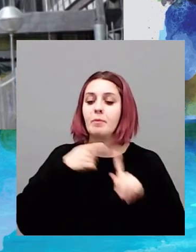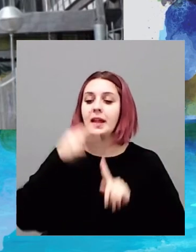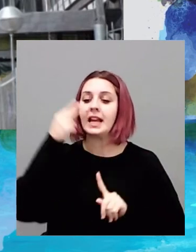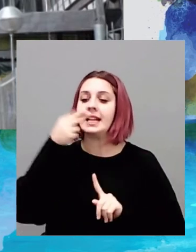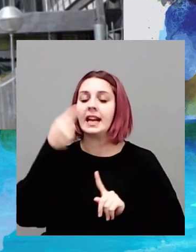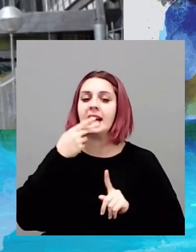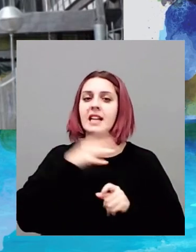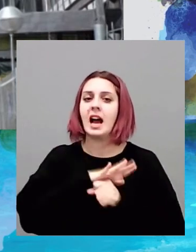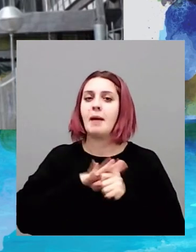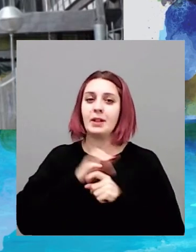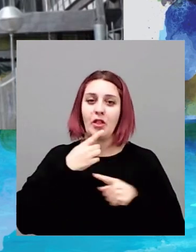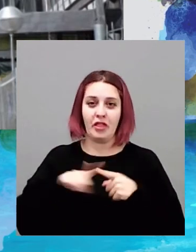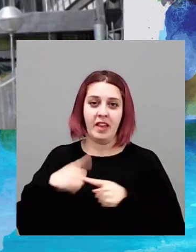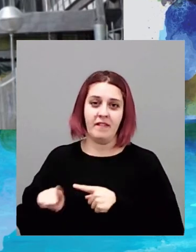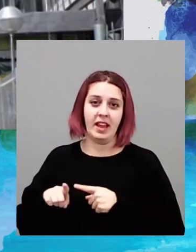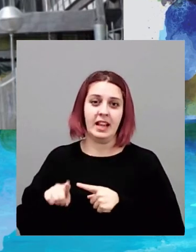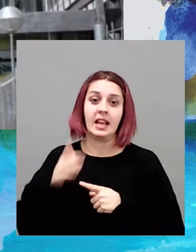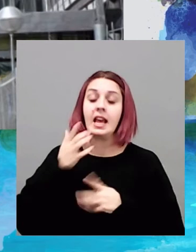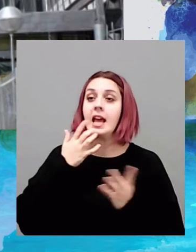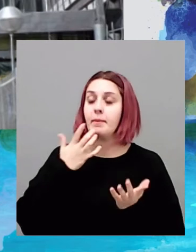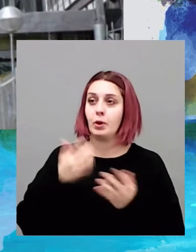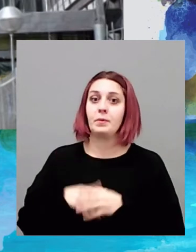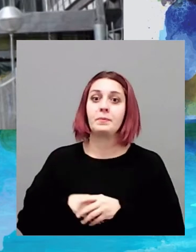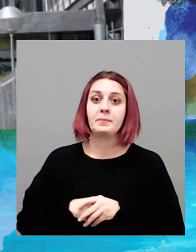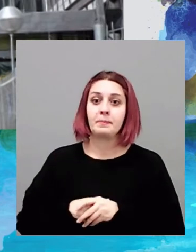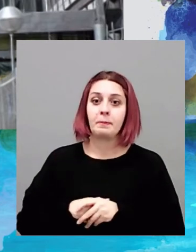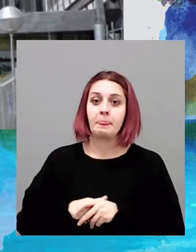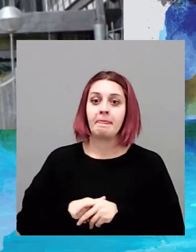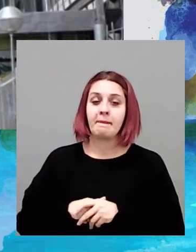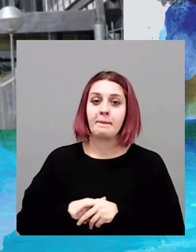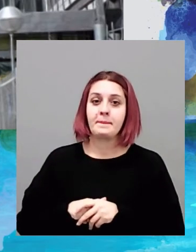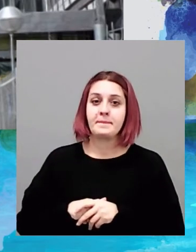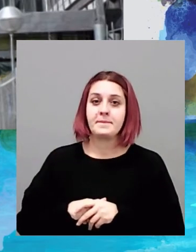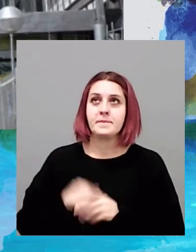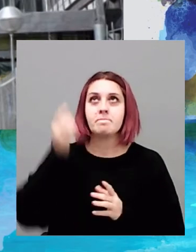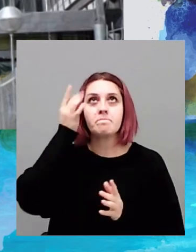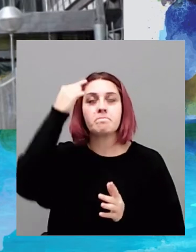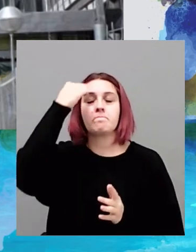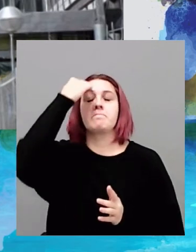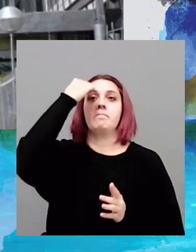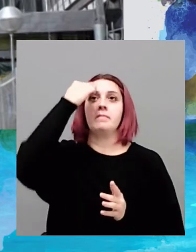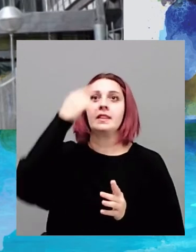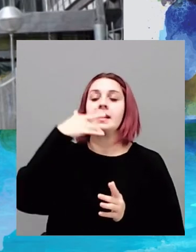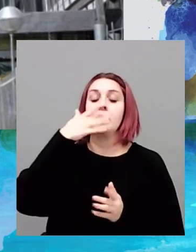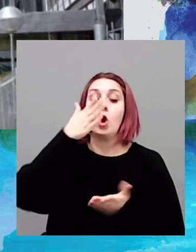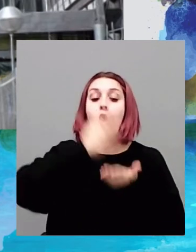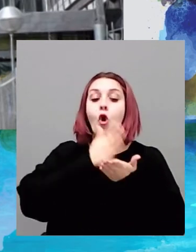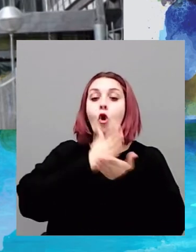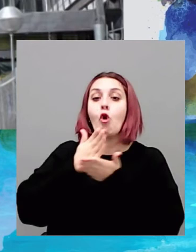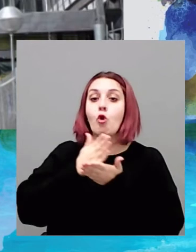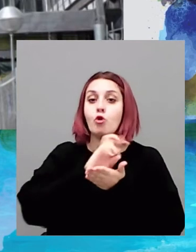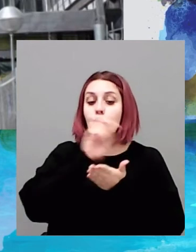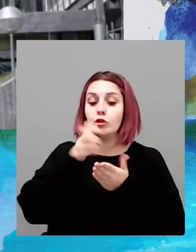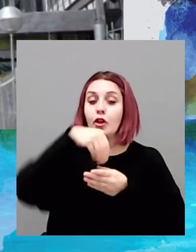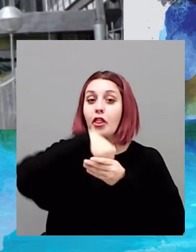can be interesting from different perspectives. For instance, within